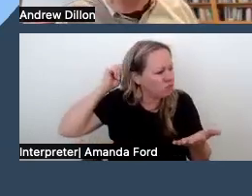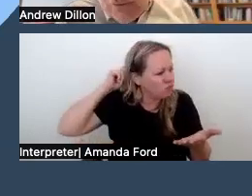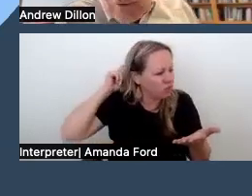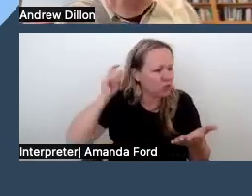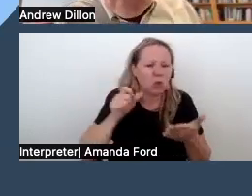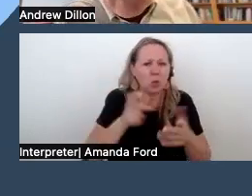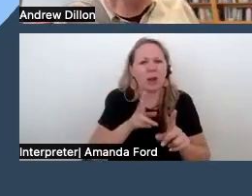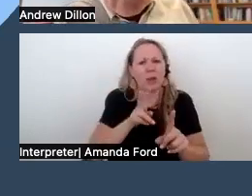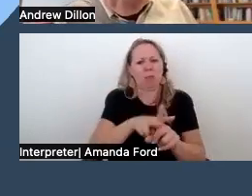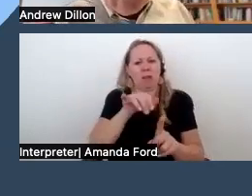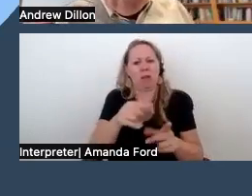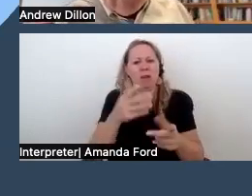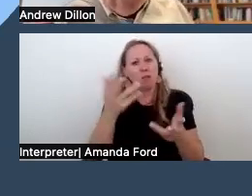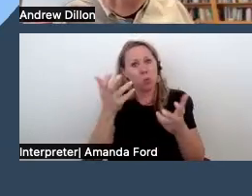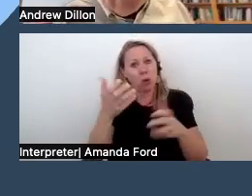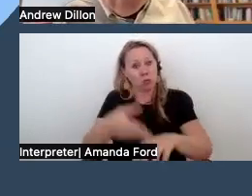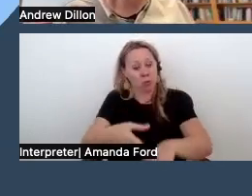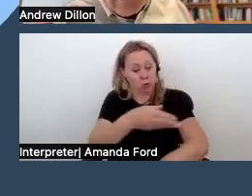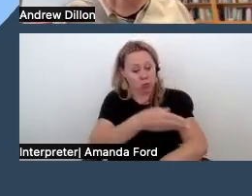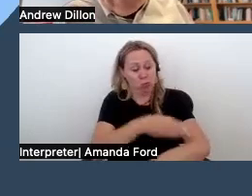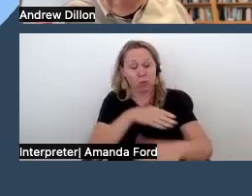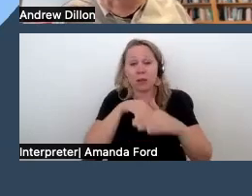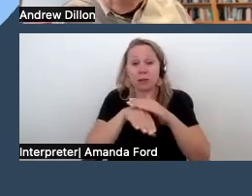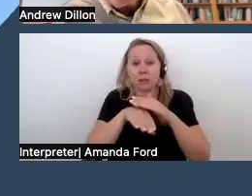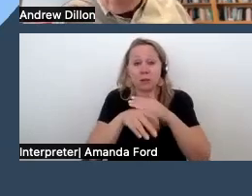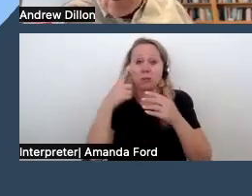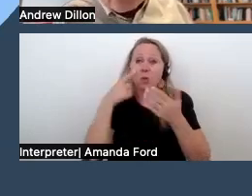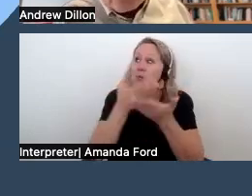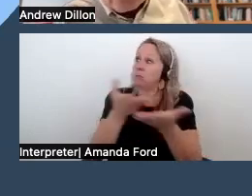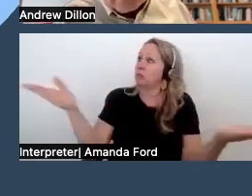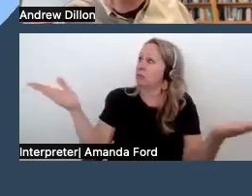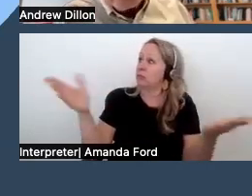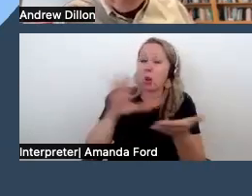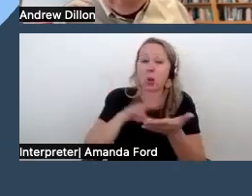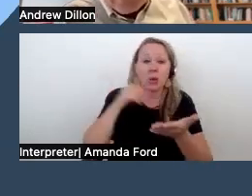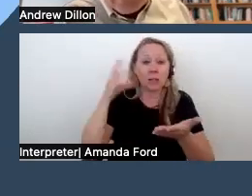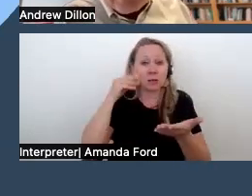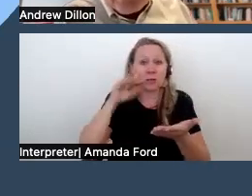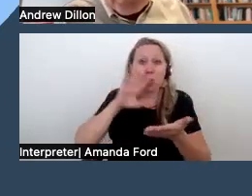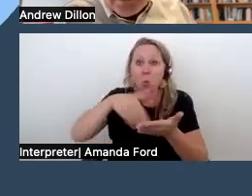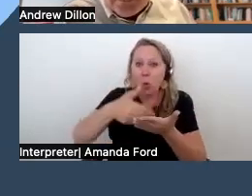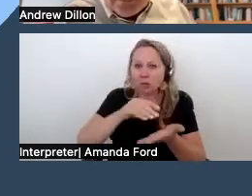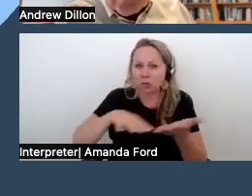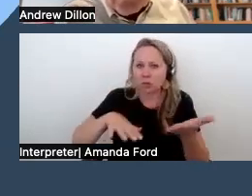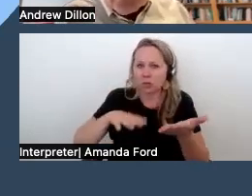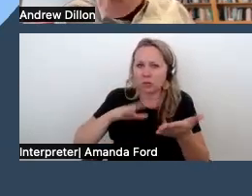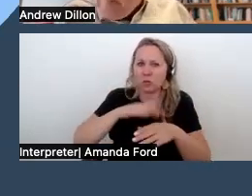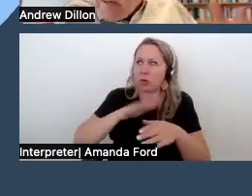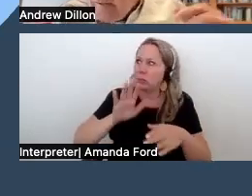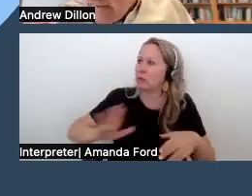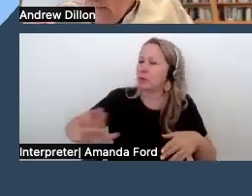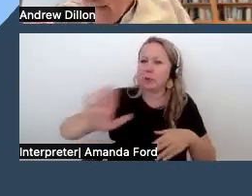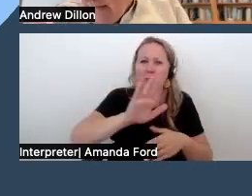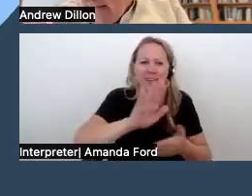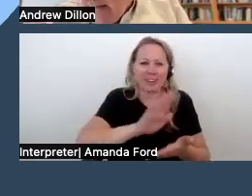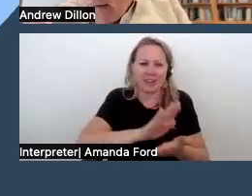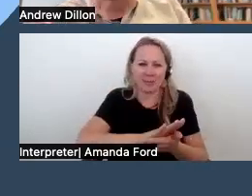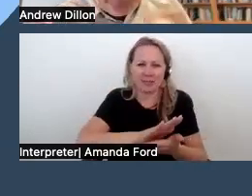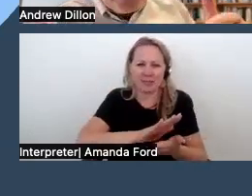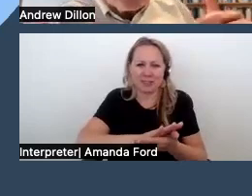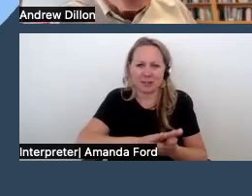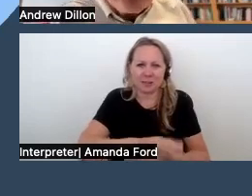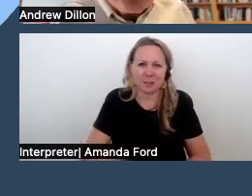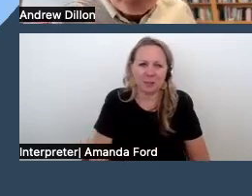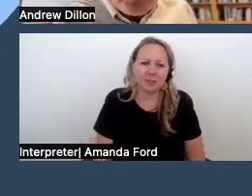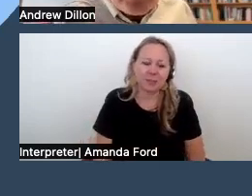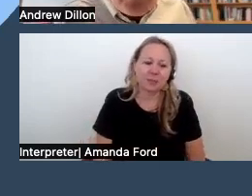to improve the accessibility of learning experiences for all your students on your campuses. So with